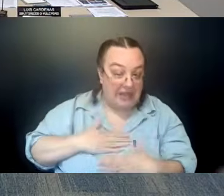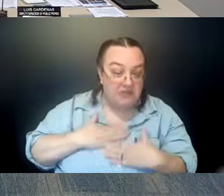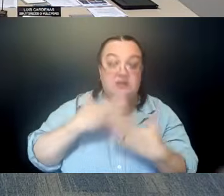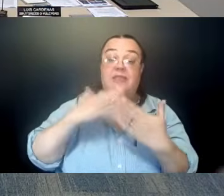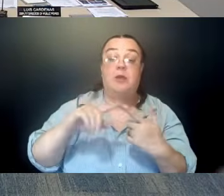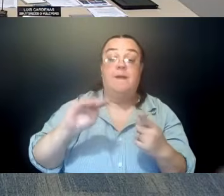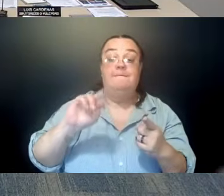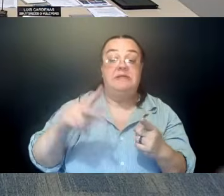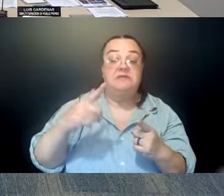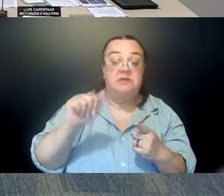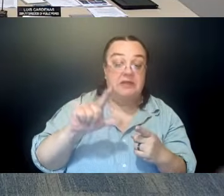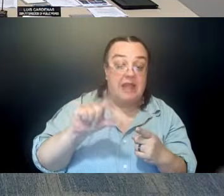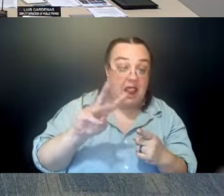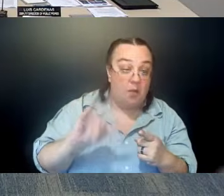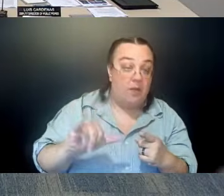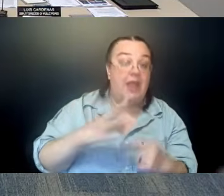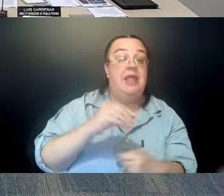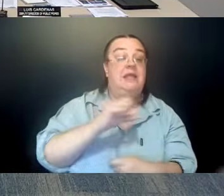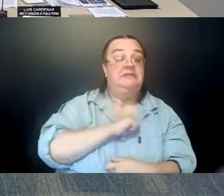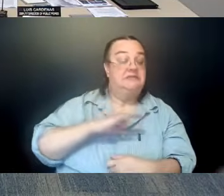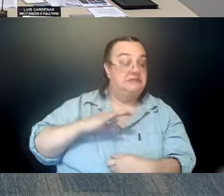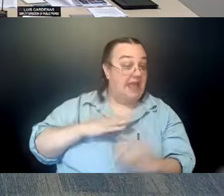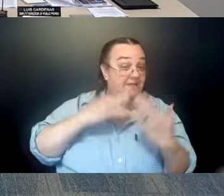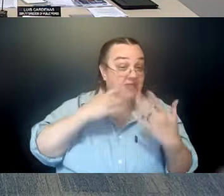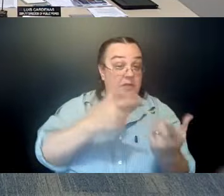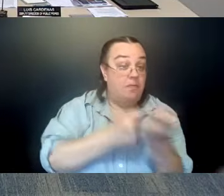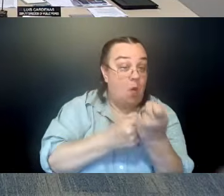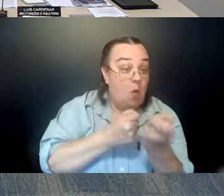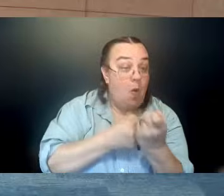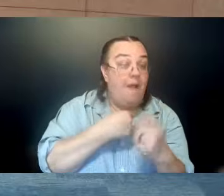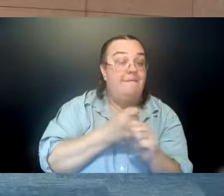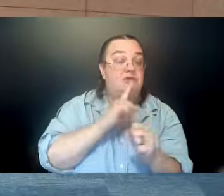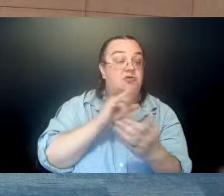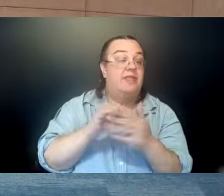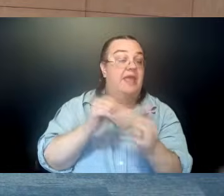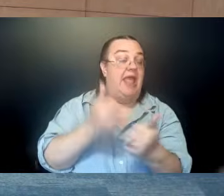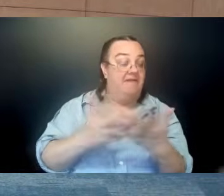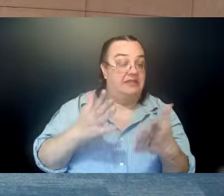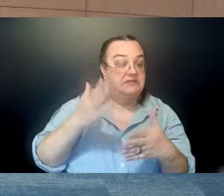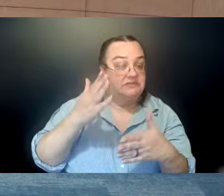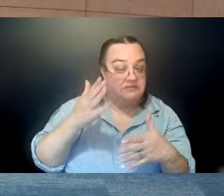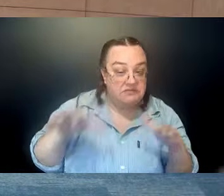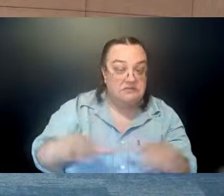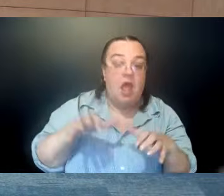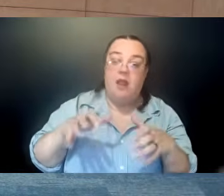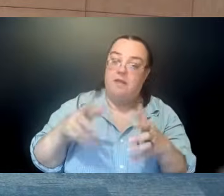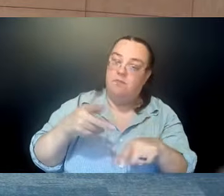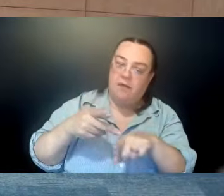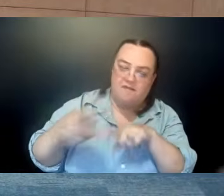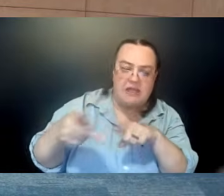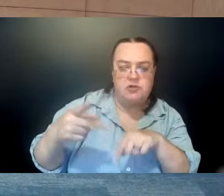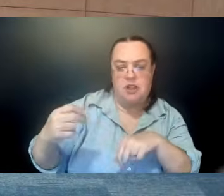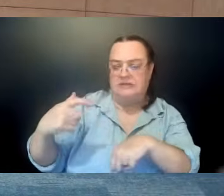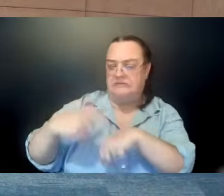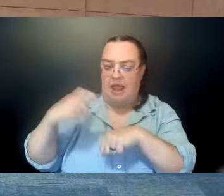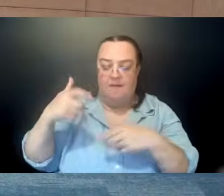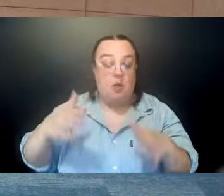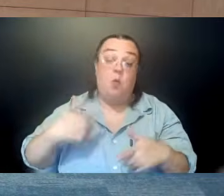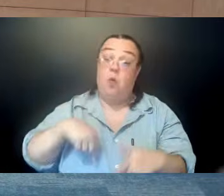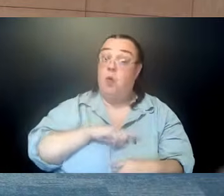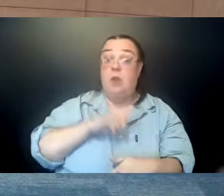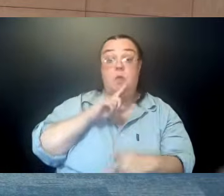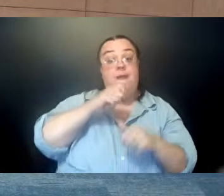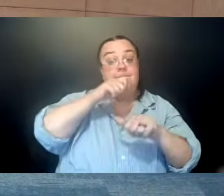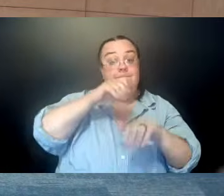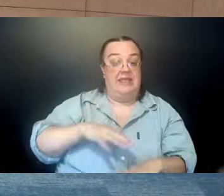and staff for supporting that and making sure everything was done in a professional and timely manner. We were blessed to have